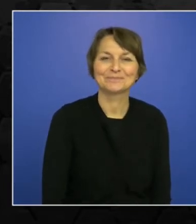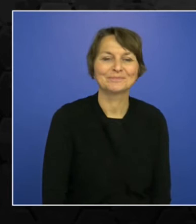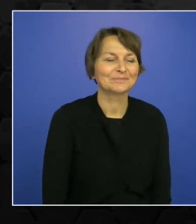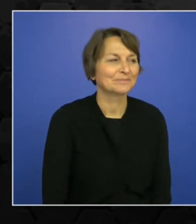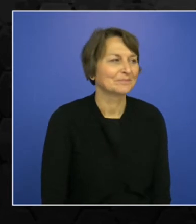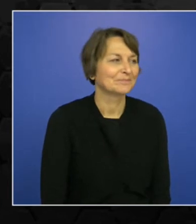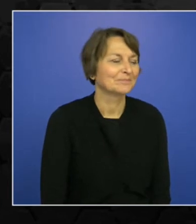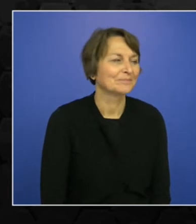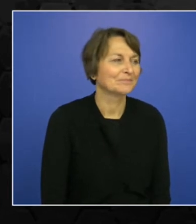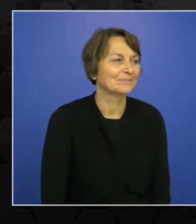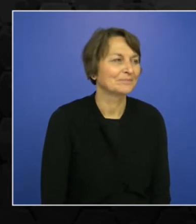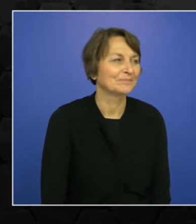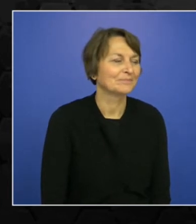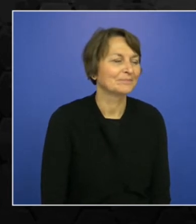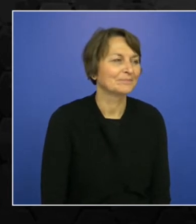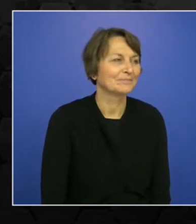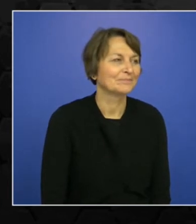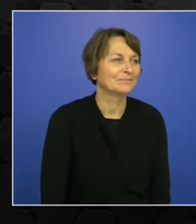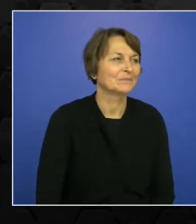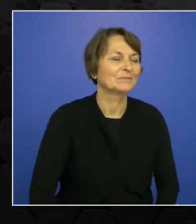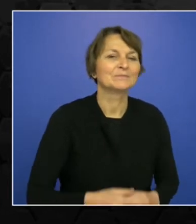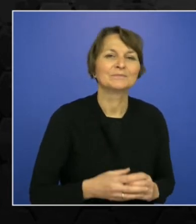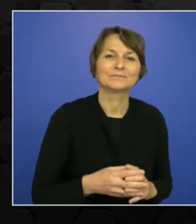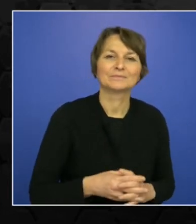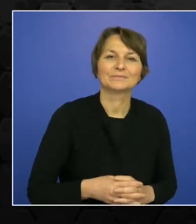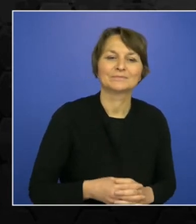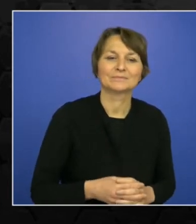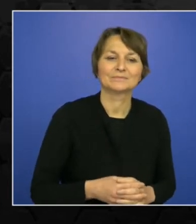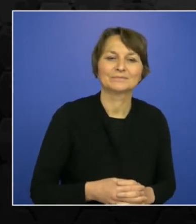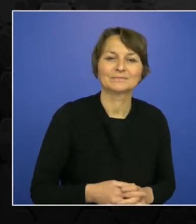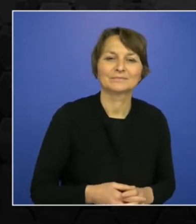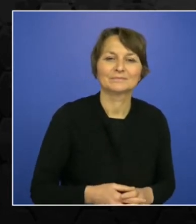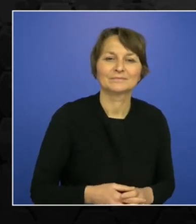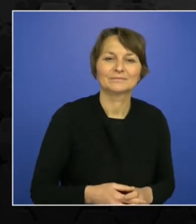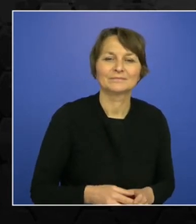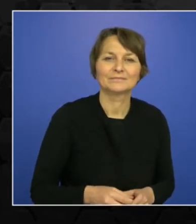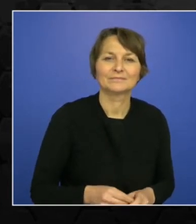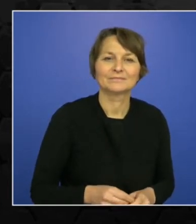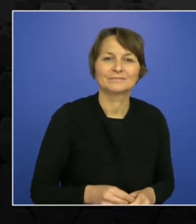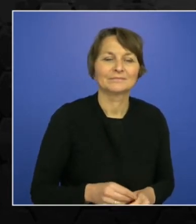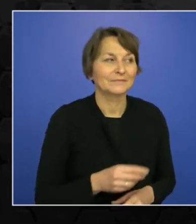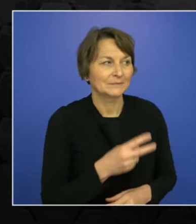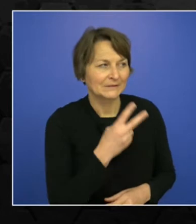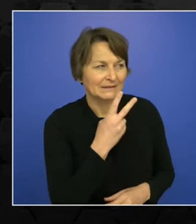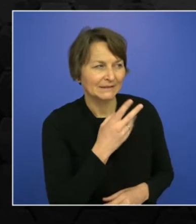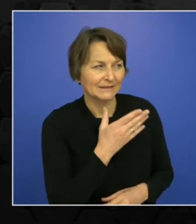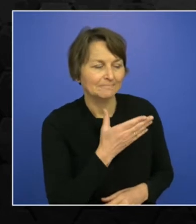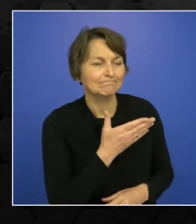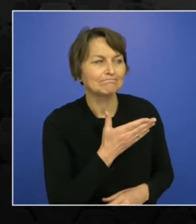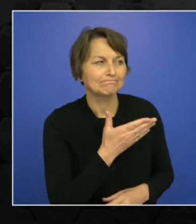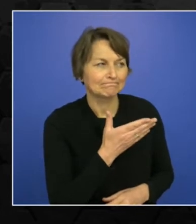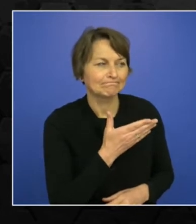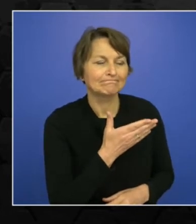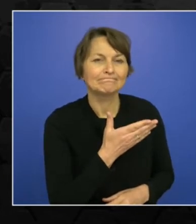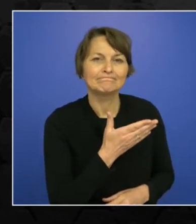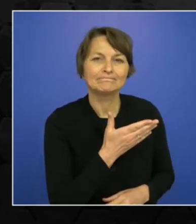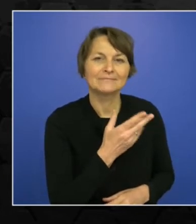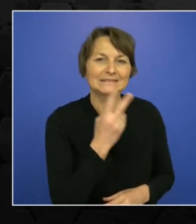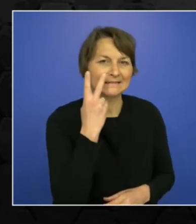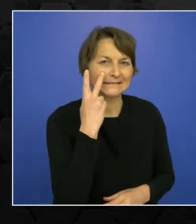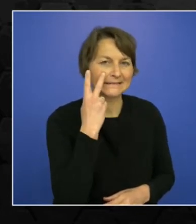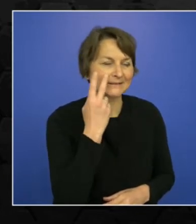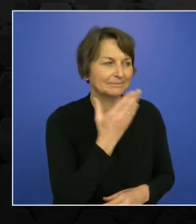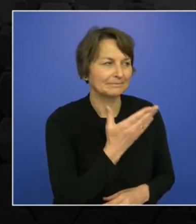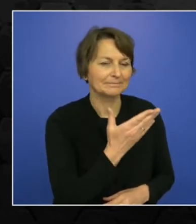just do on this. Okay, like let's do however.